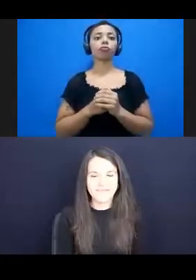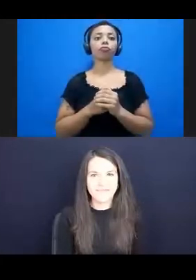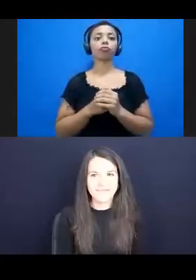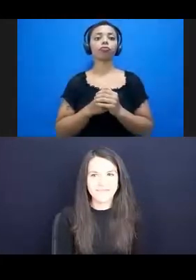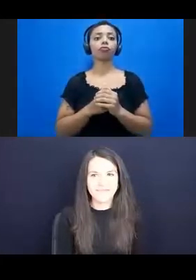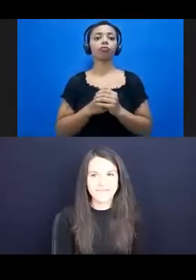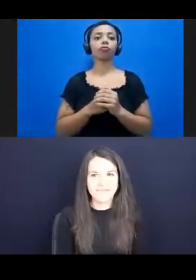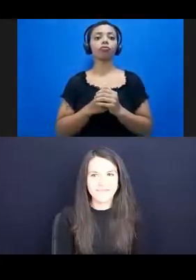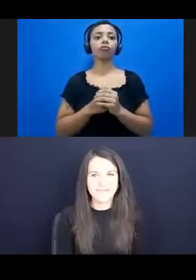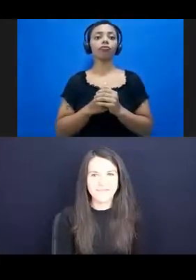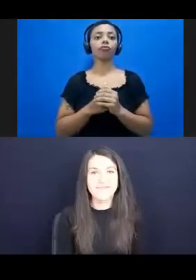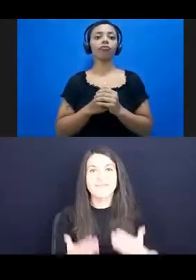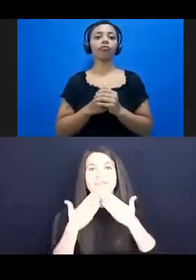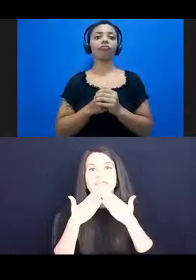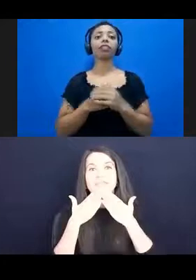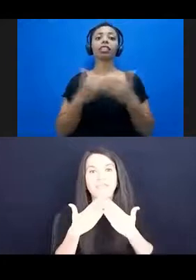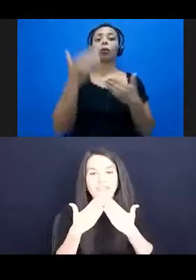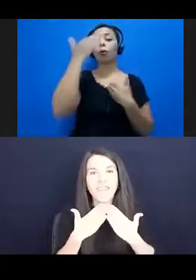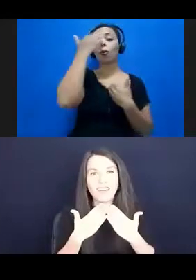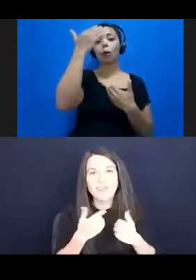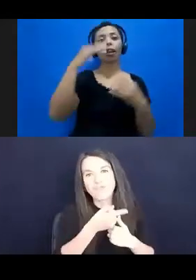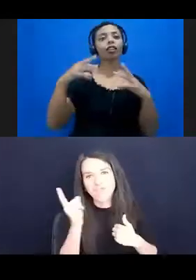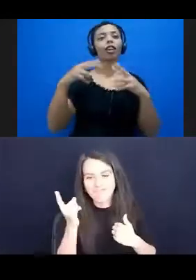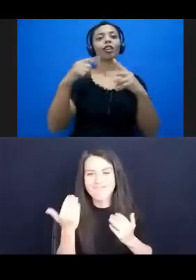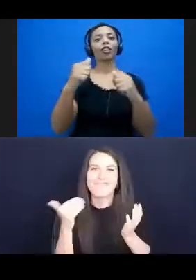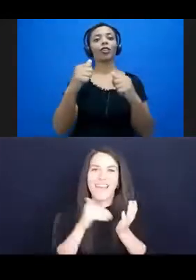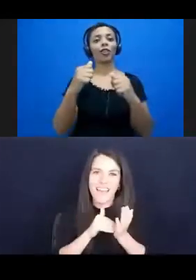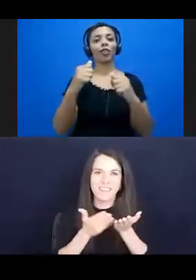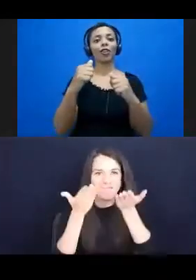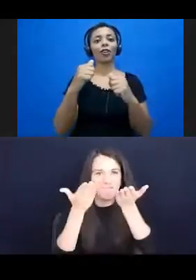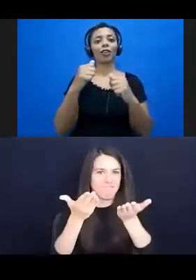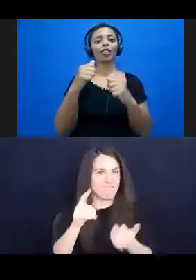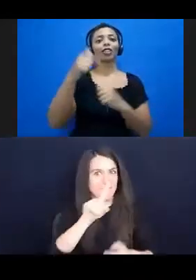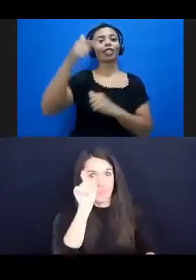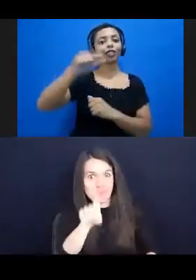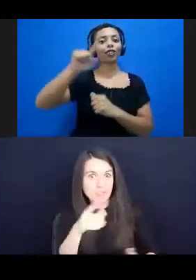ppetrant@iti.gr. Thank you very much once again for your time.